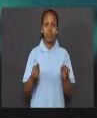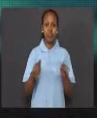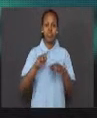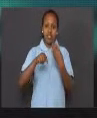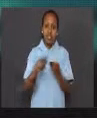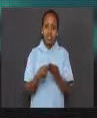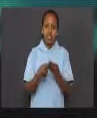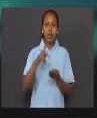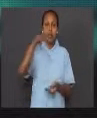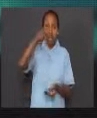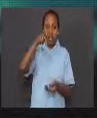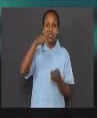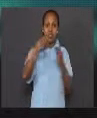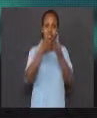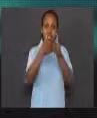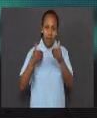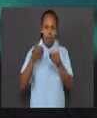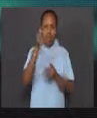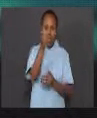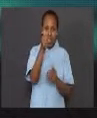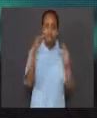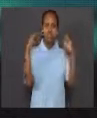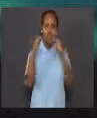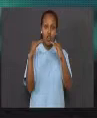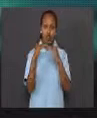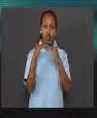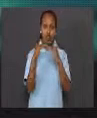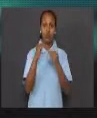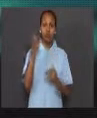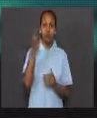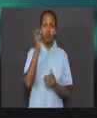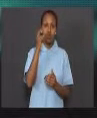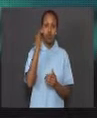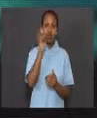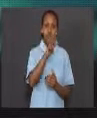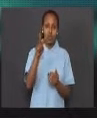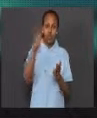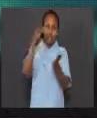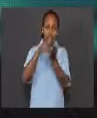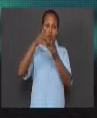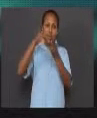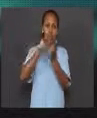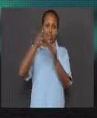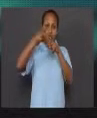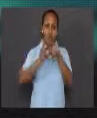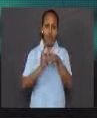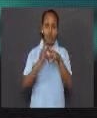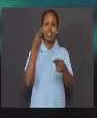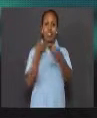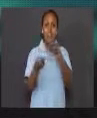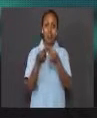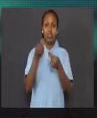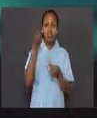Thus, P sub A is equal to 22,000 kilograms